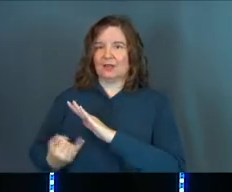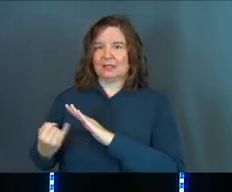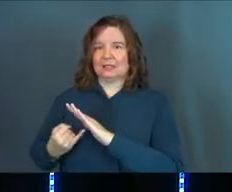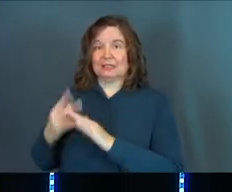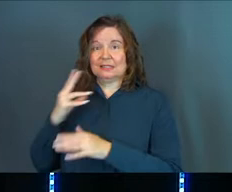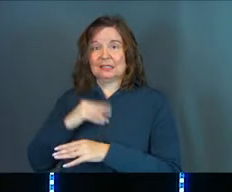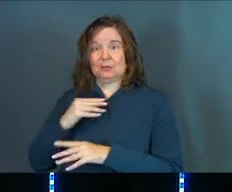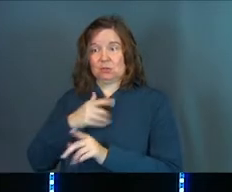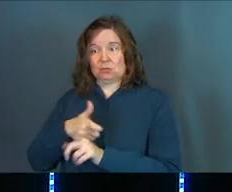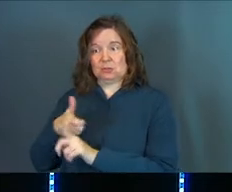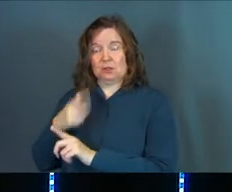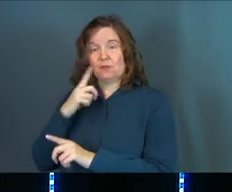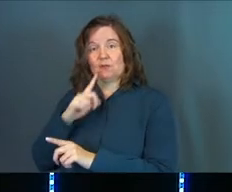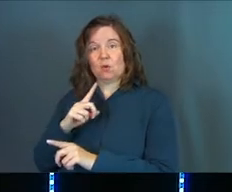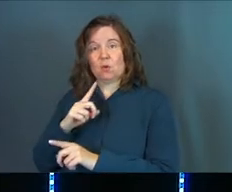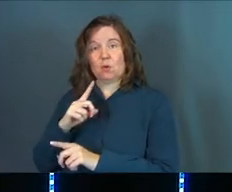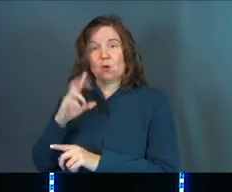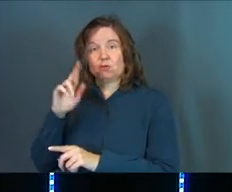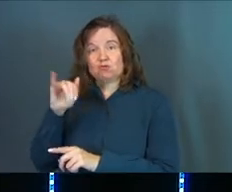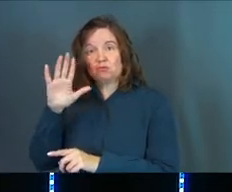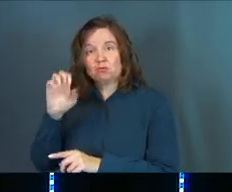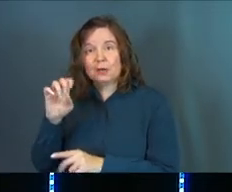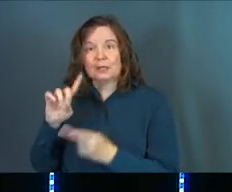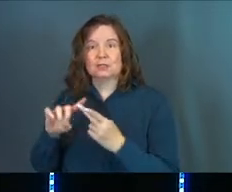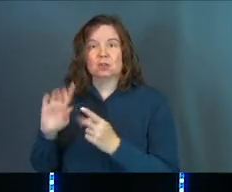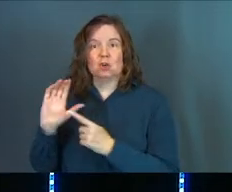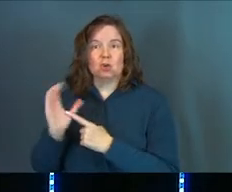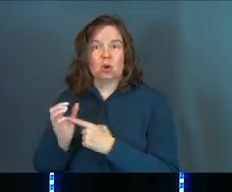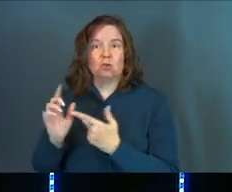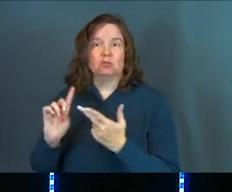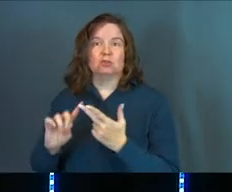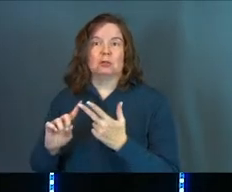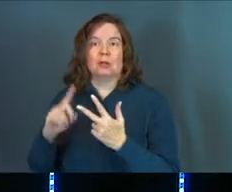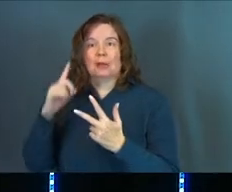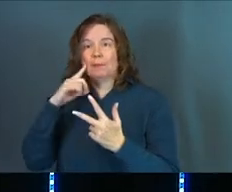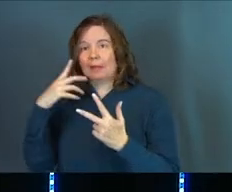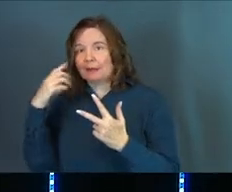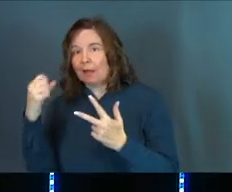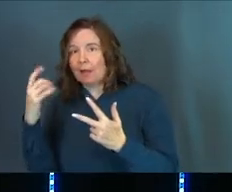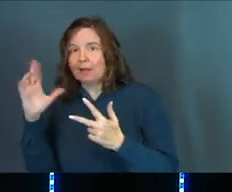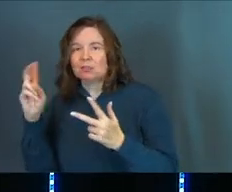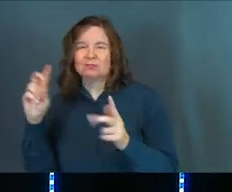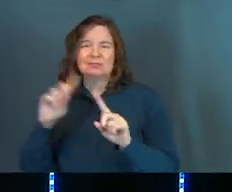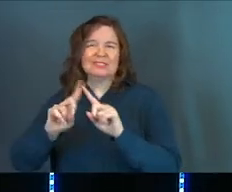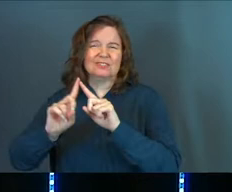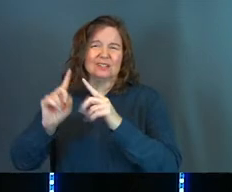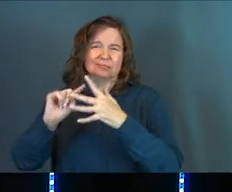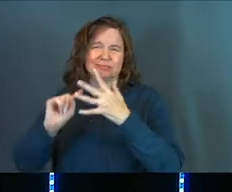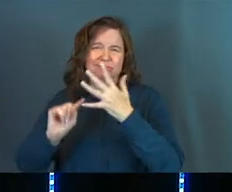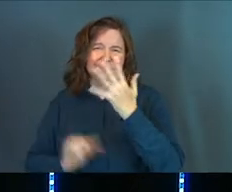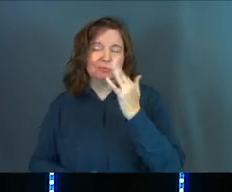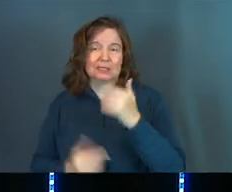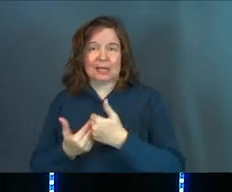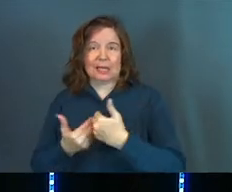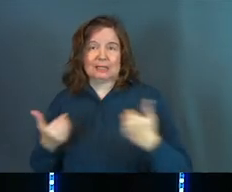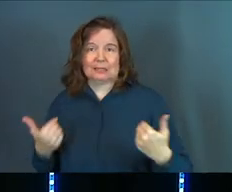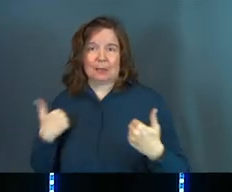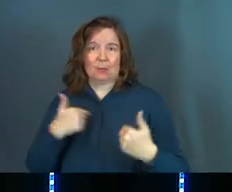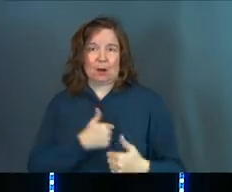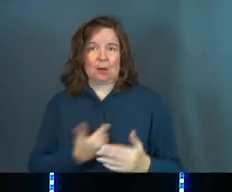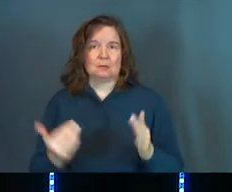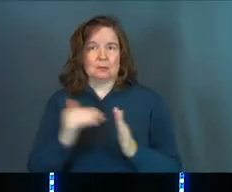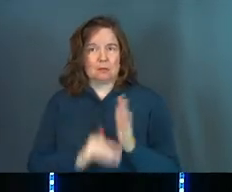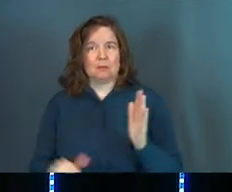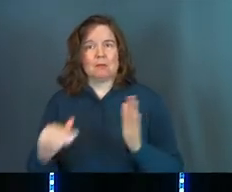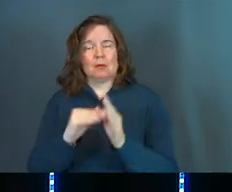isolating experience when it comes to race, when it comes to culture, when it comes to mental health issues. All kinds of things can separate us more and more